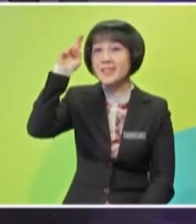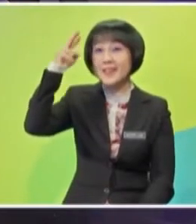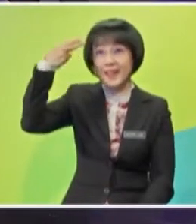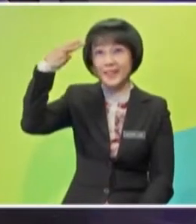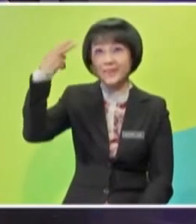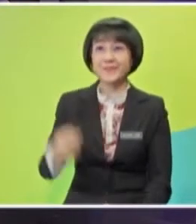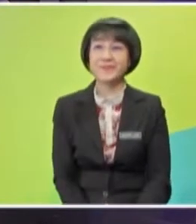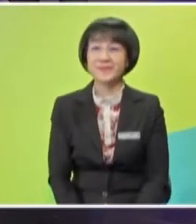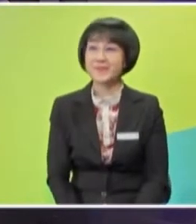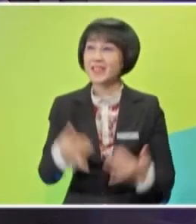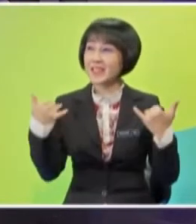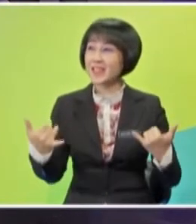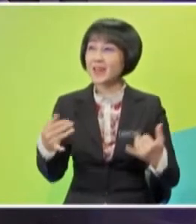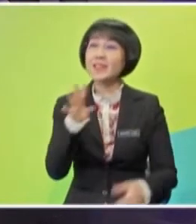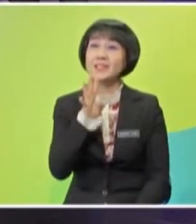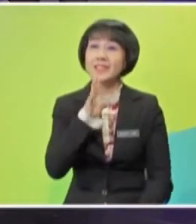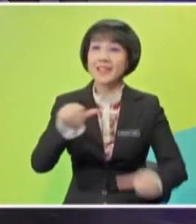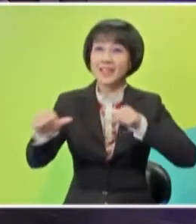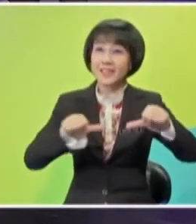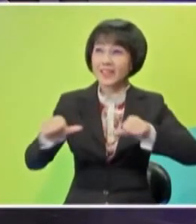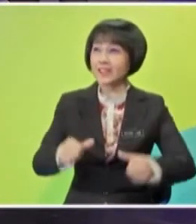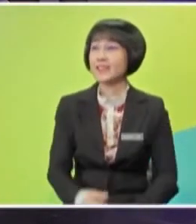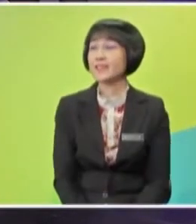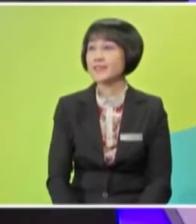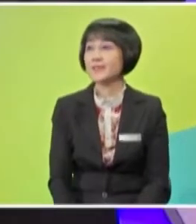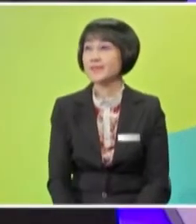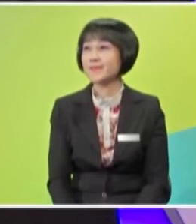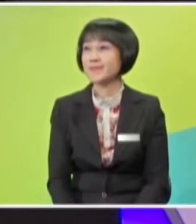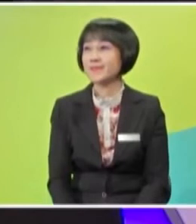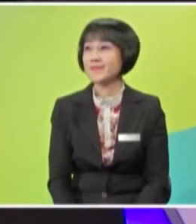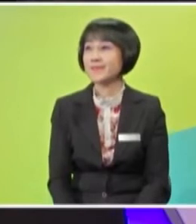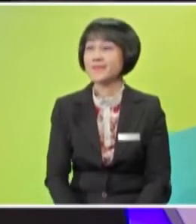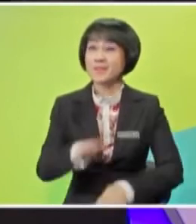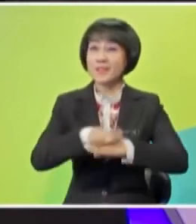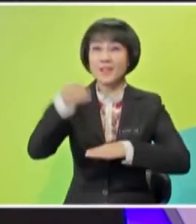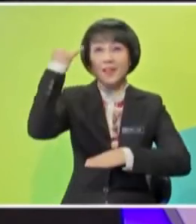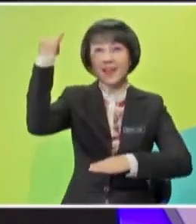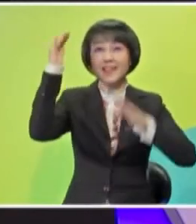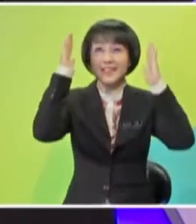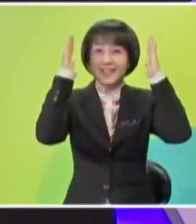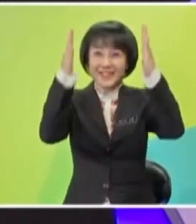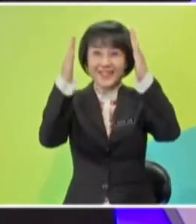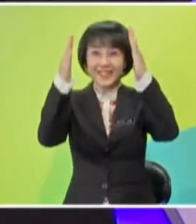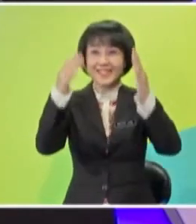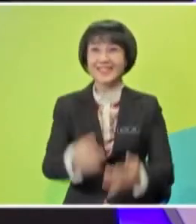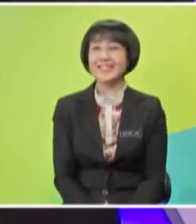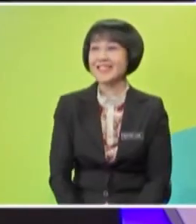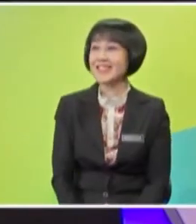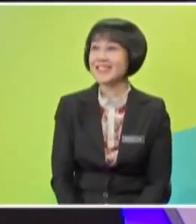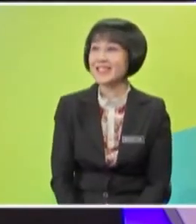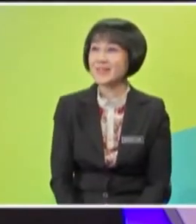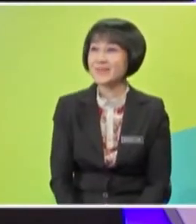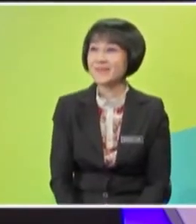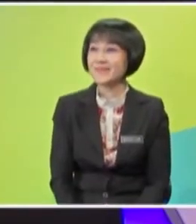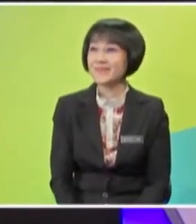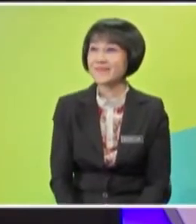going to speaking activity, which is on ideas focus. Okay. Okay. So